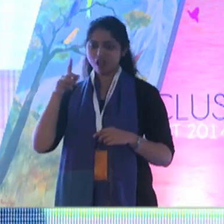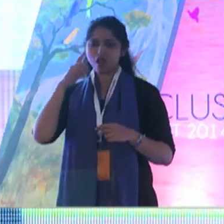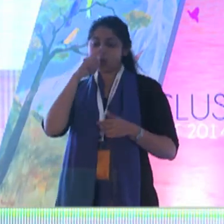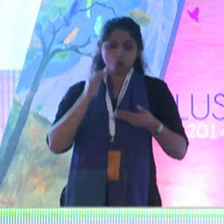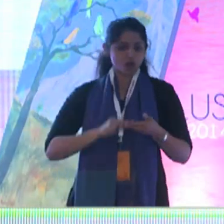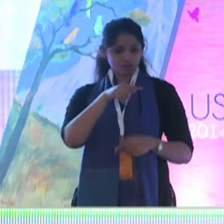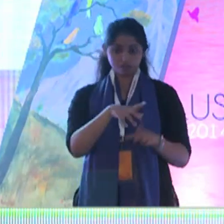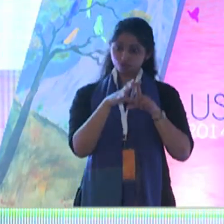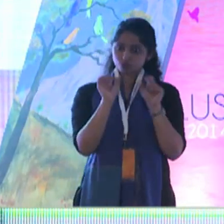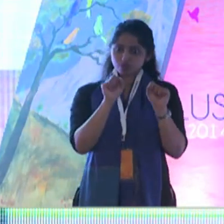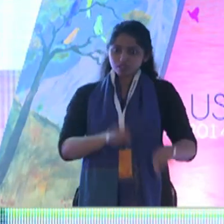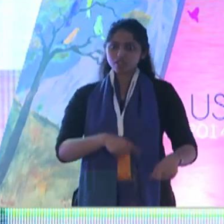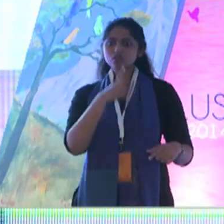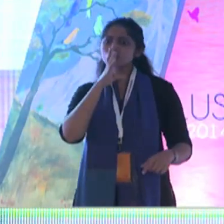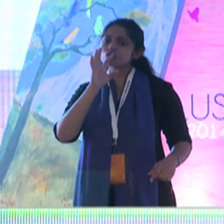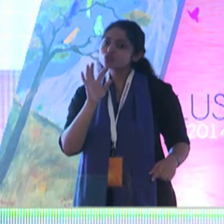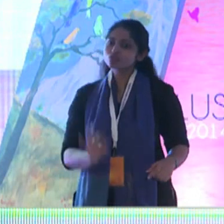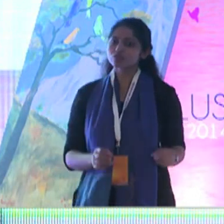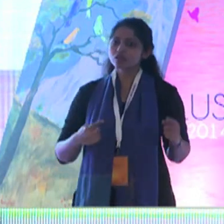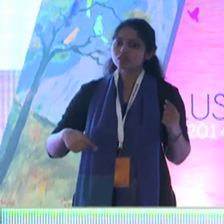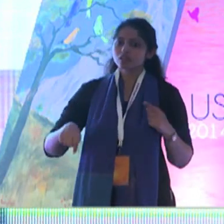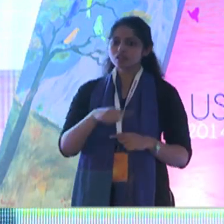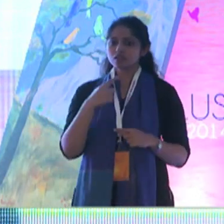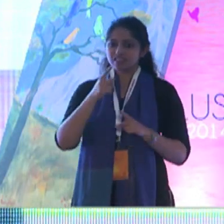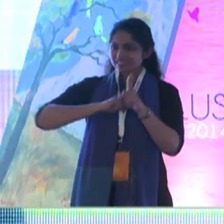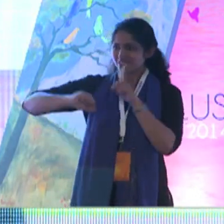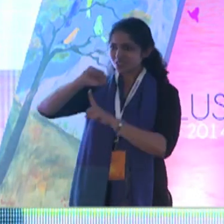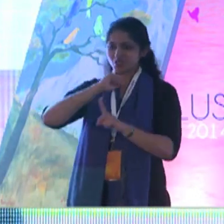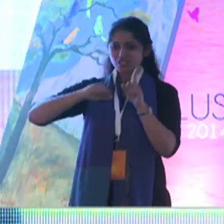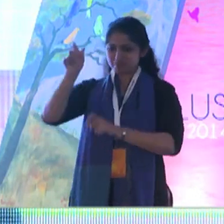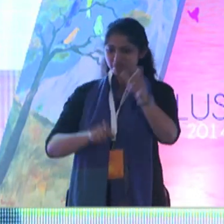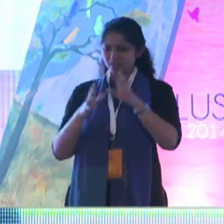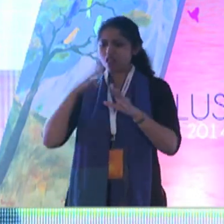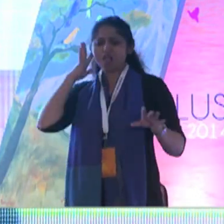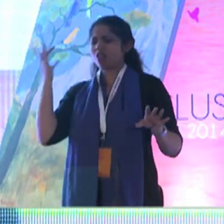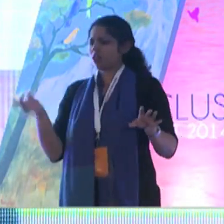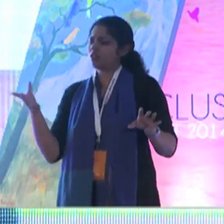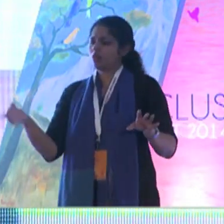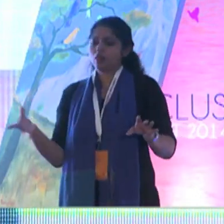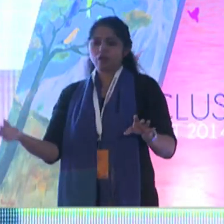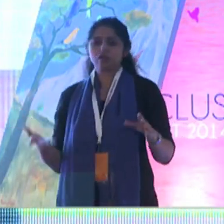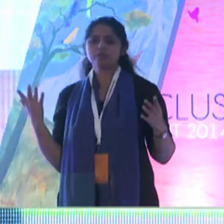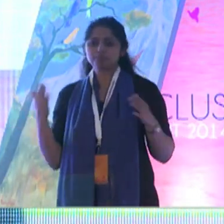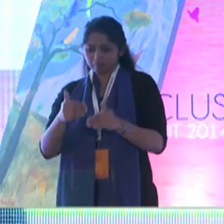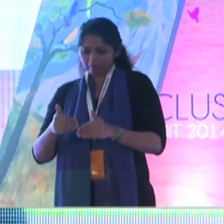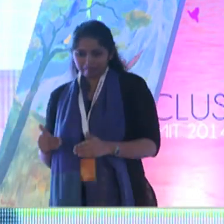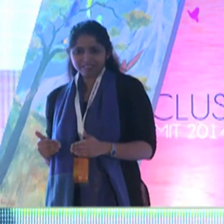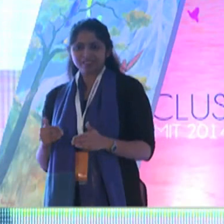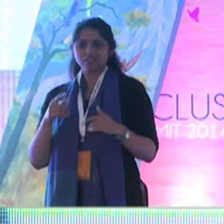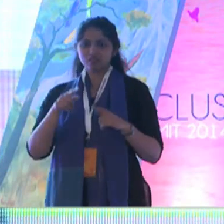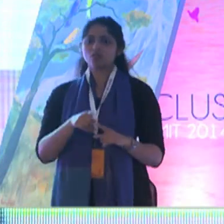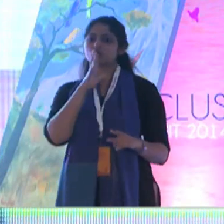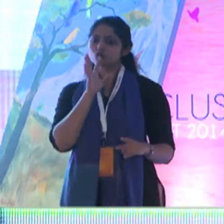me, she said, I felt really discarded by society. And I think that is our fundamental